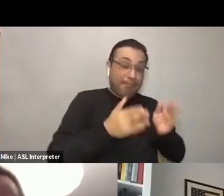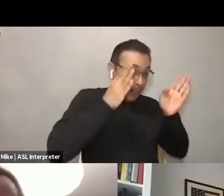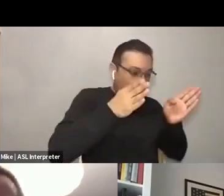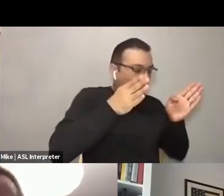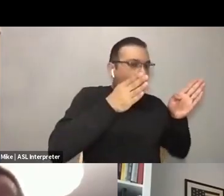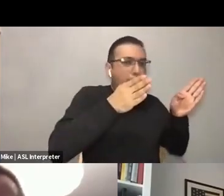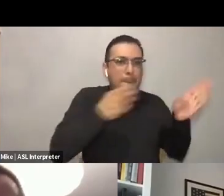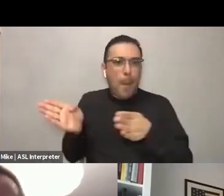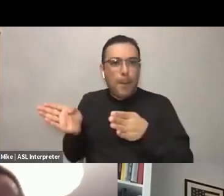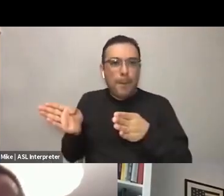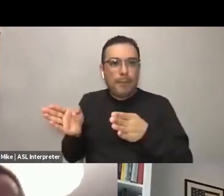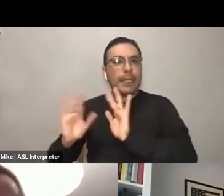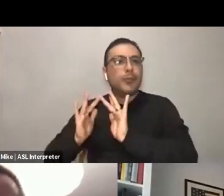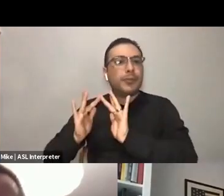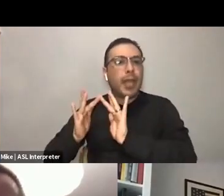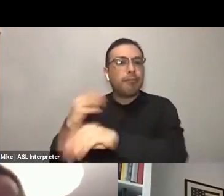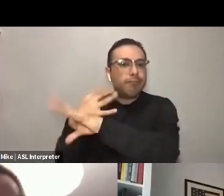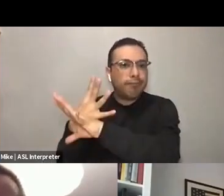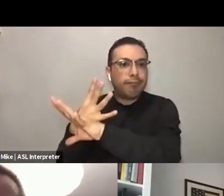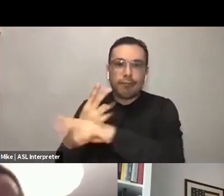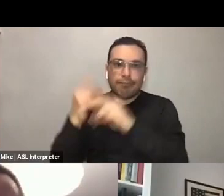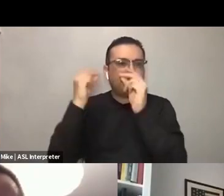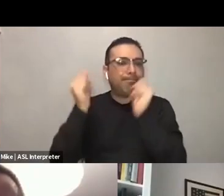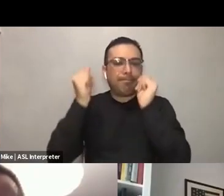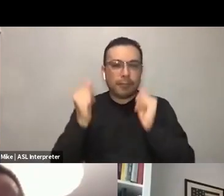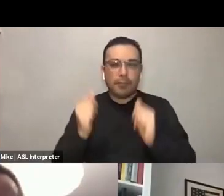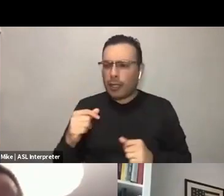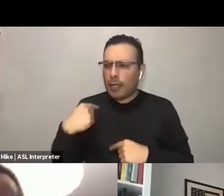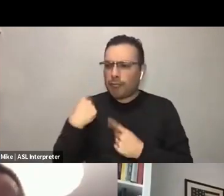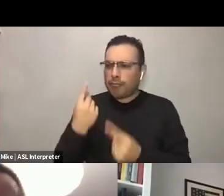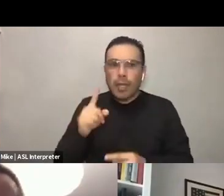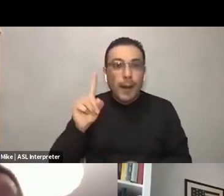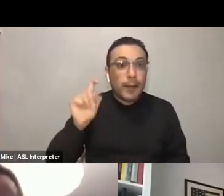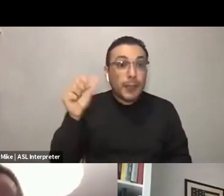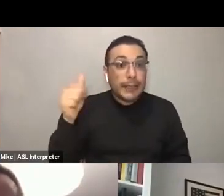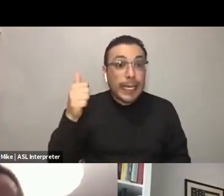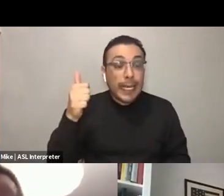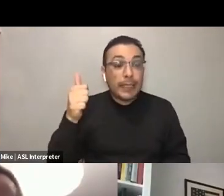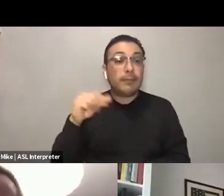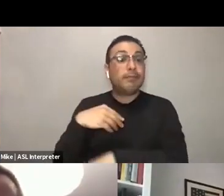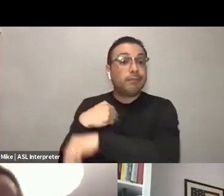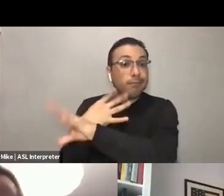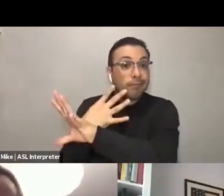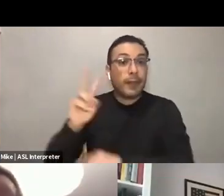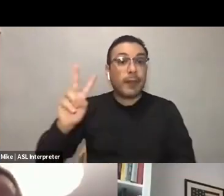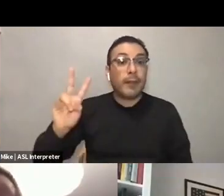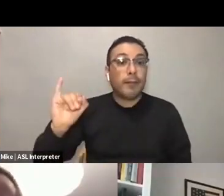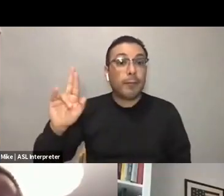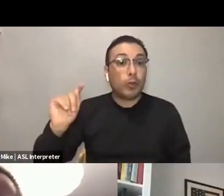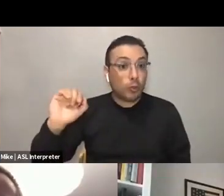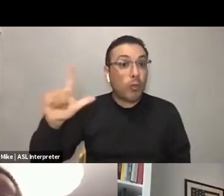to date, we've programmed over about 110 virtual programs and events since the lockdown.